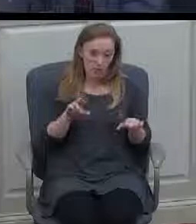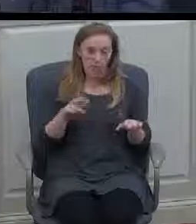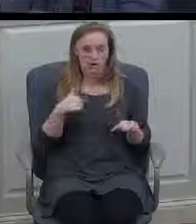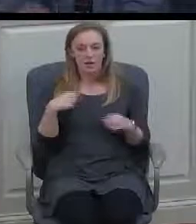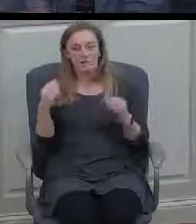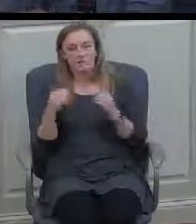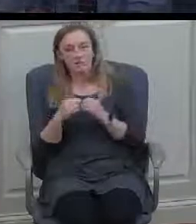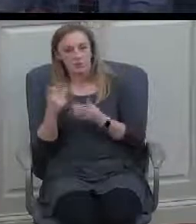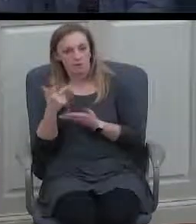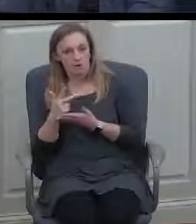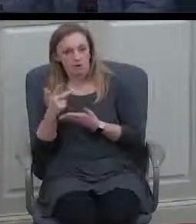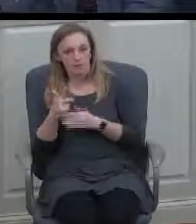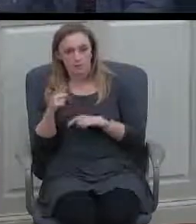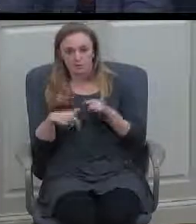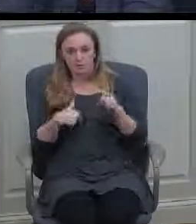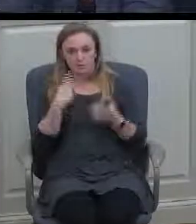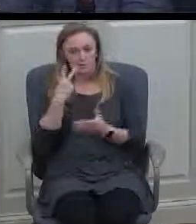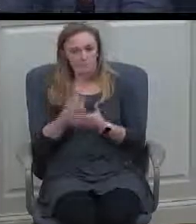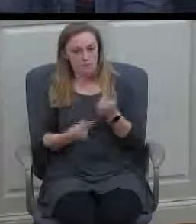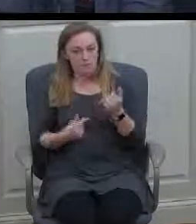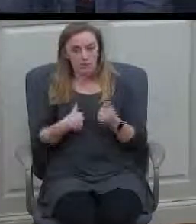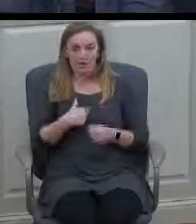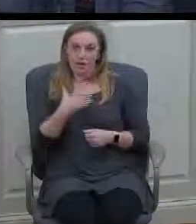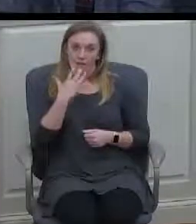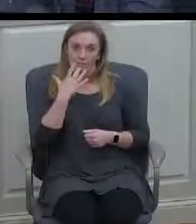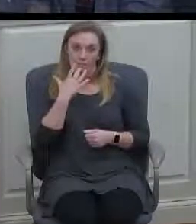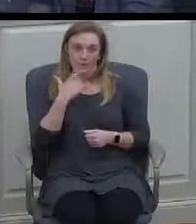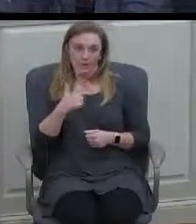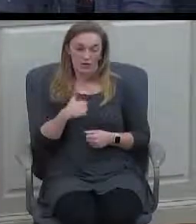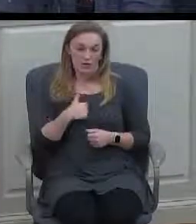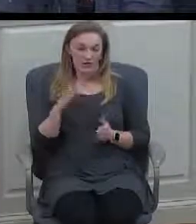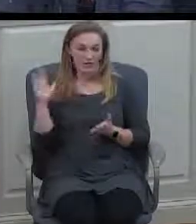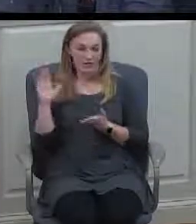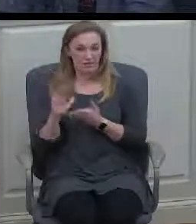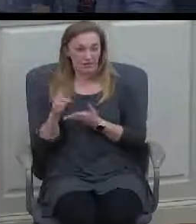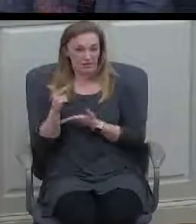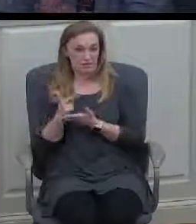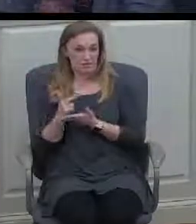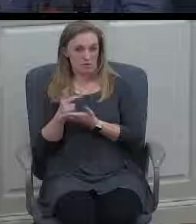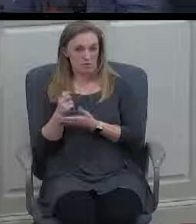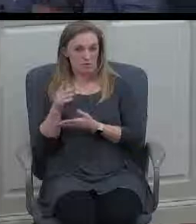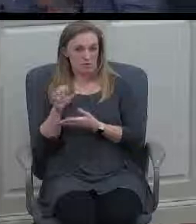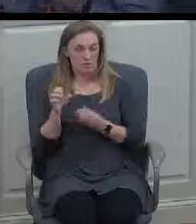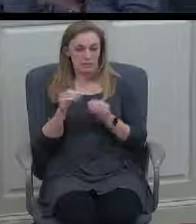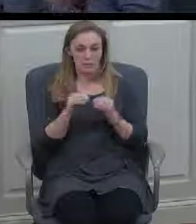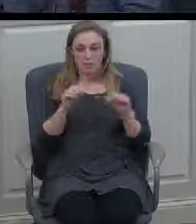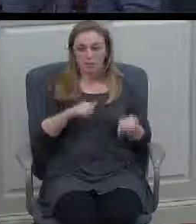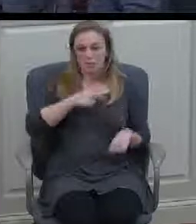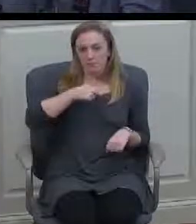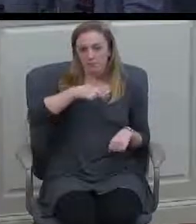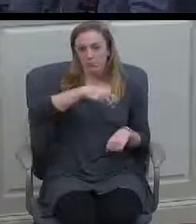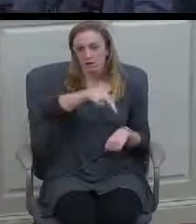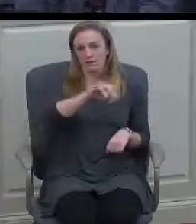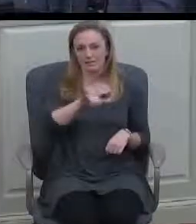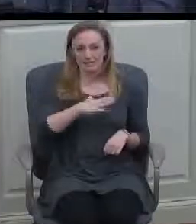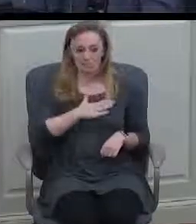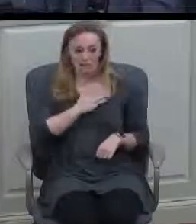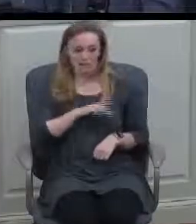You can't have both. I prefer to have fewer parking spaces and have more walkability, but that's just me